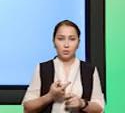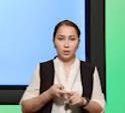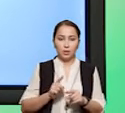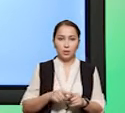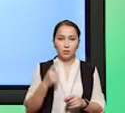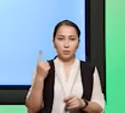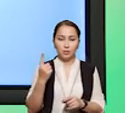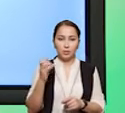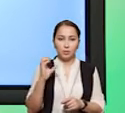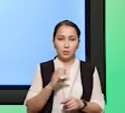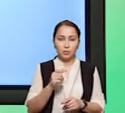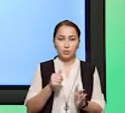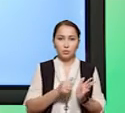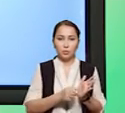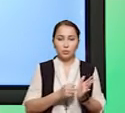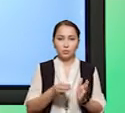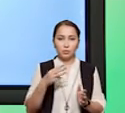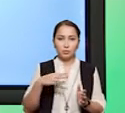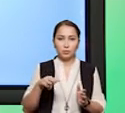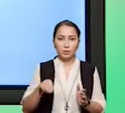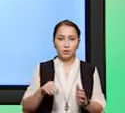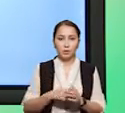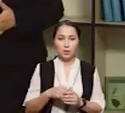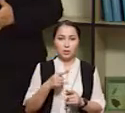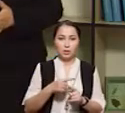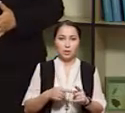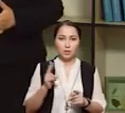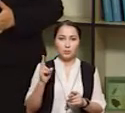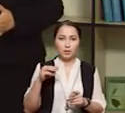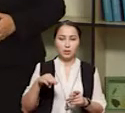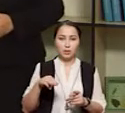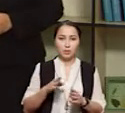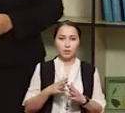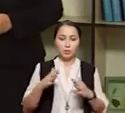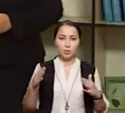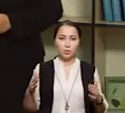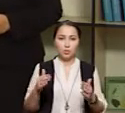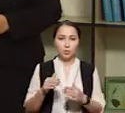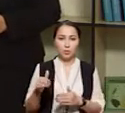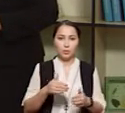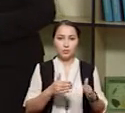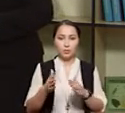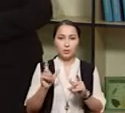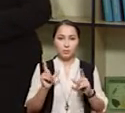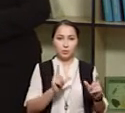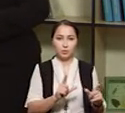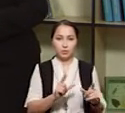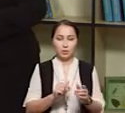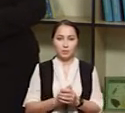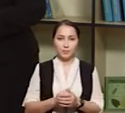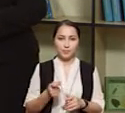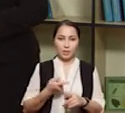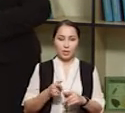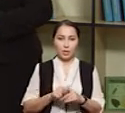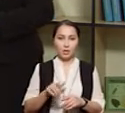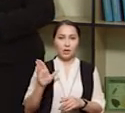1 sekundda 600 metr, ya'ni yarim kilometr atrofidan ko'proq bo'lgan masofani bosib o'tadi.